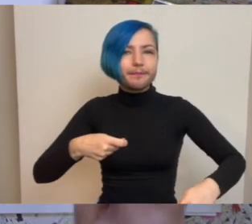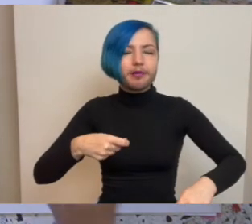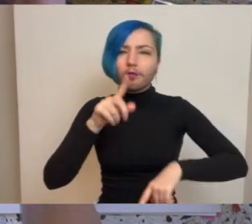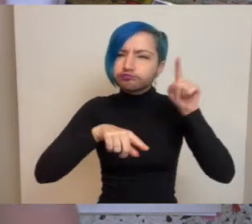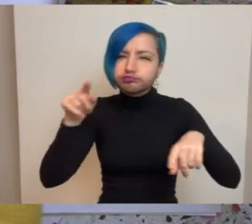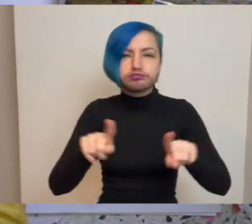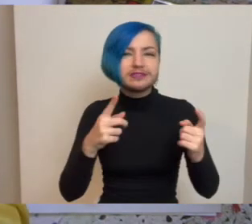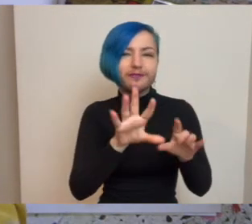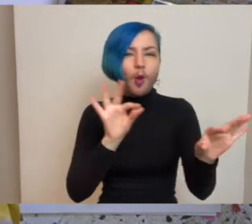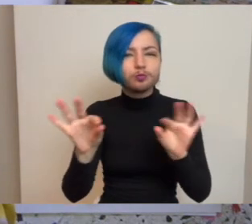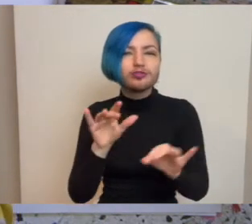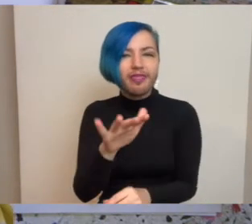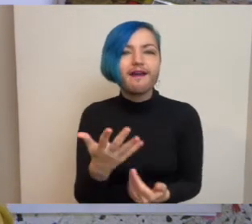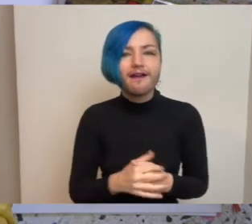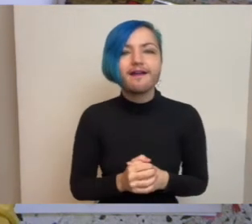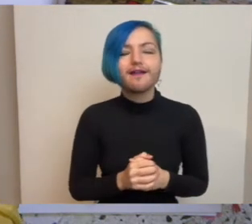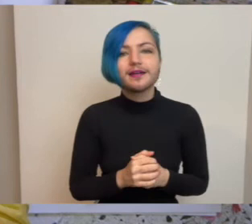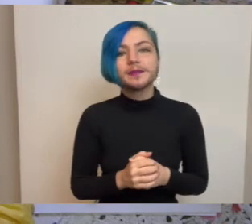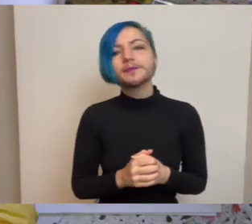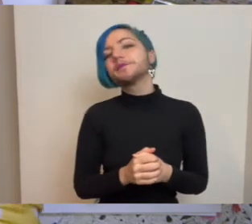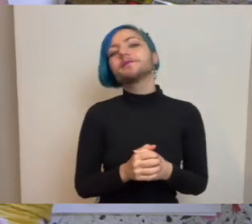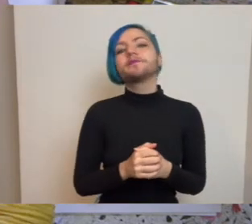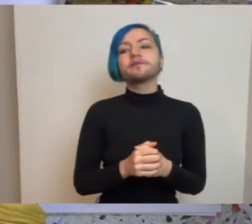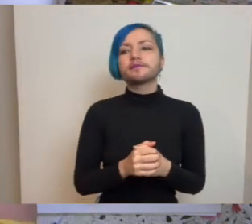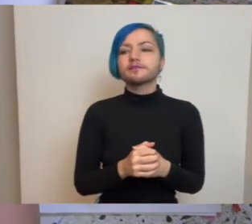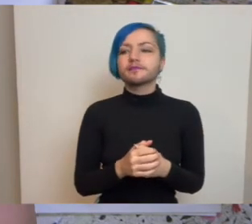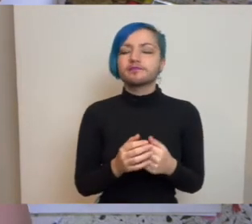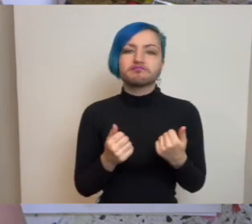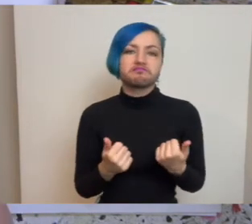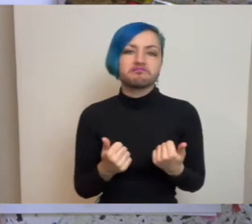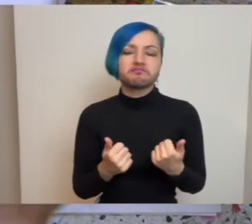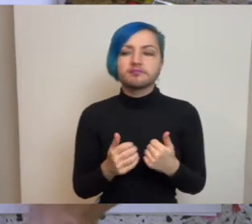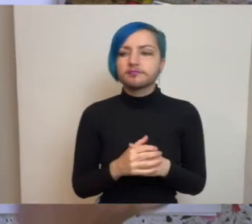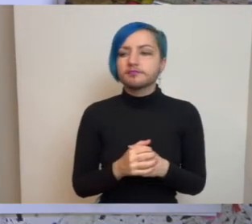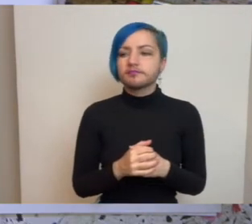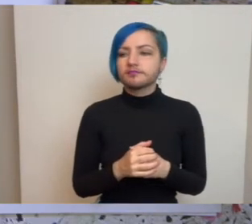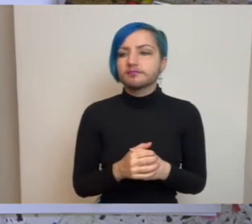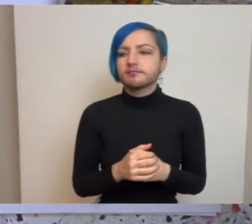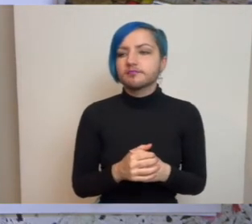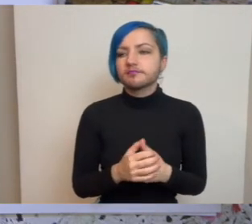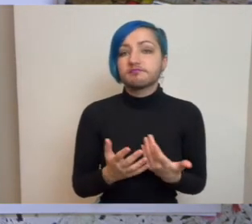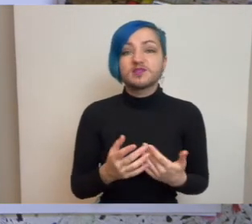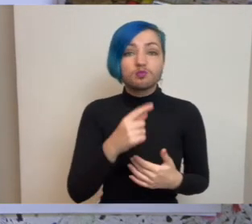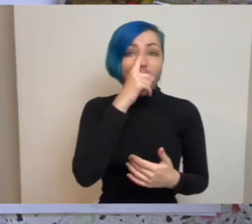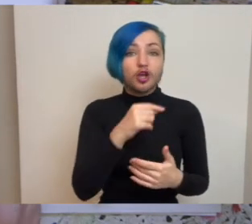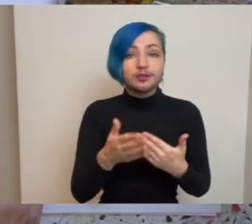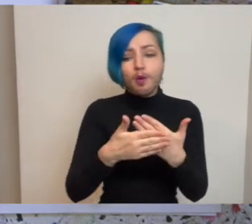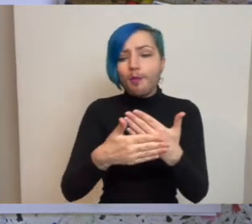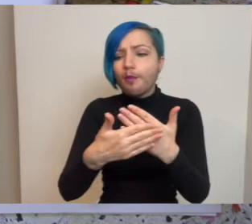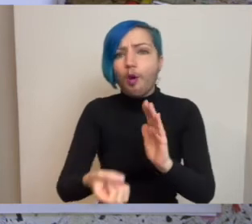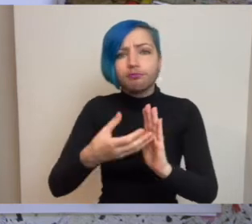different options. And yeah, I could definitely go more with